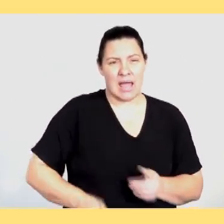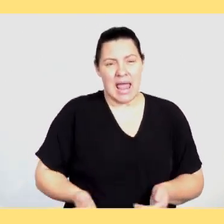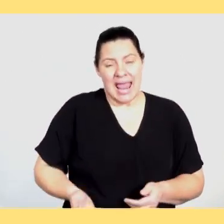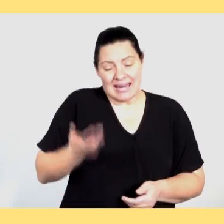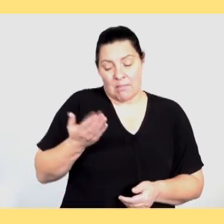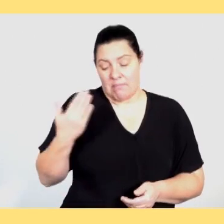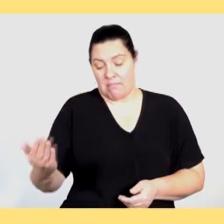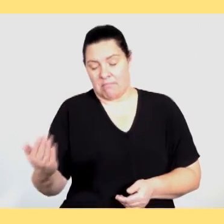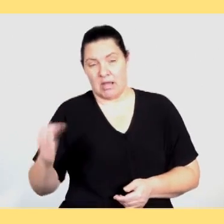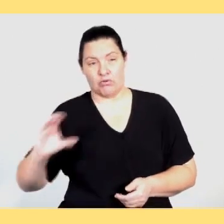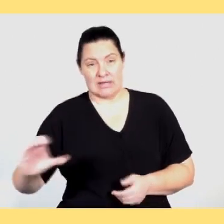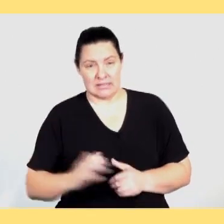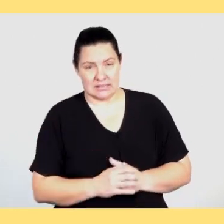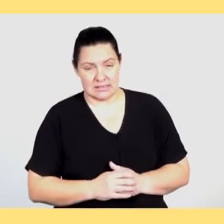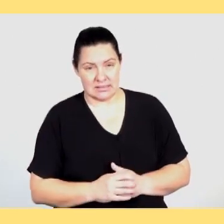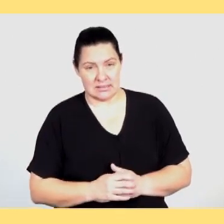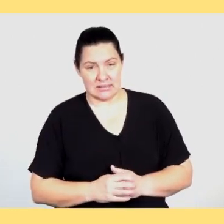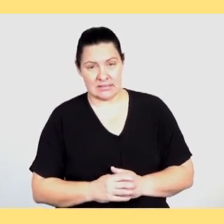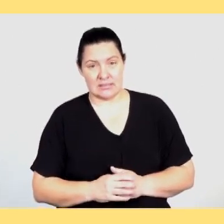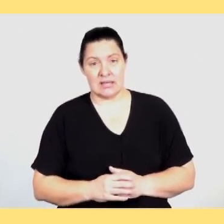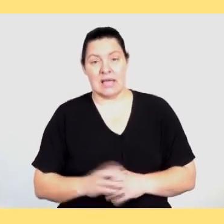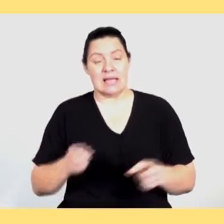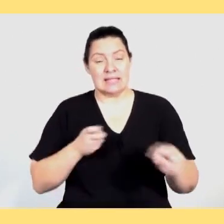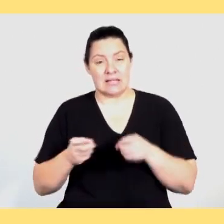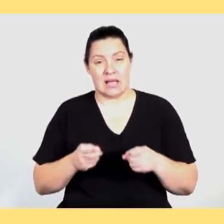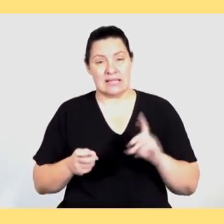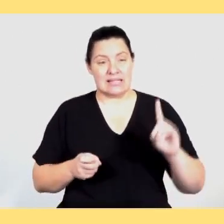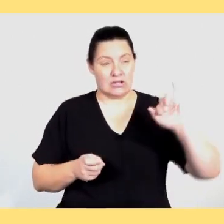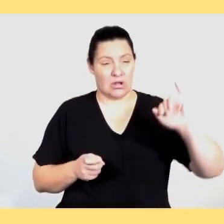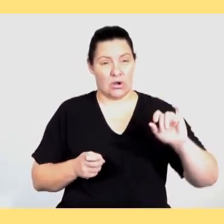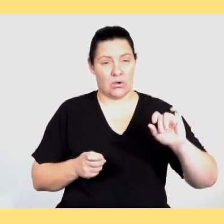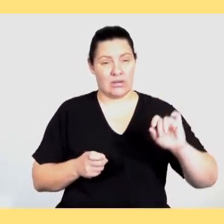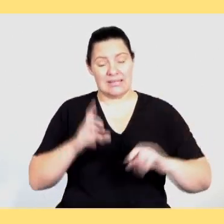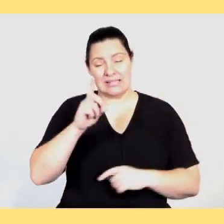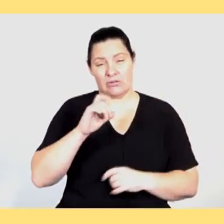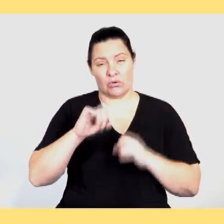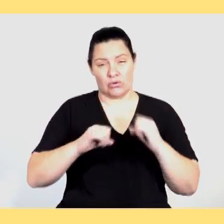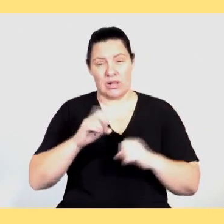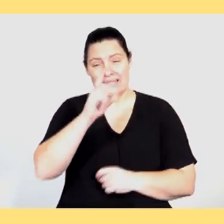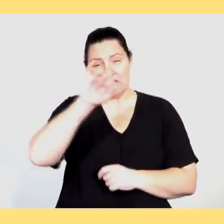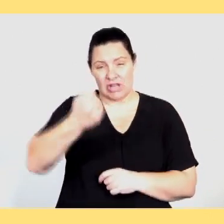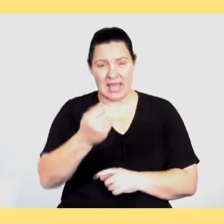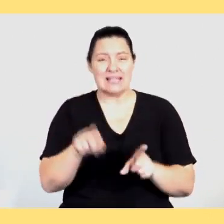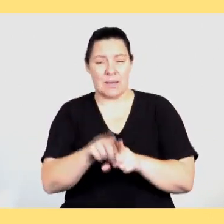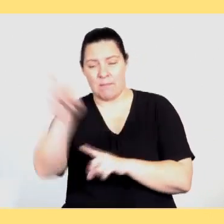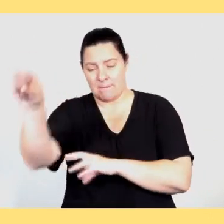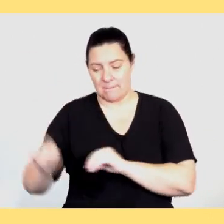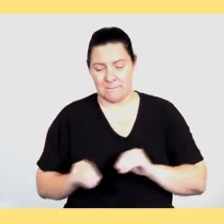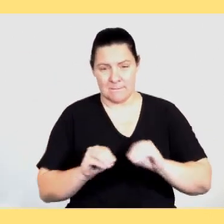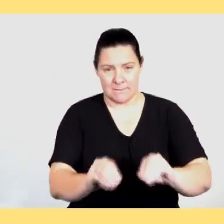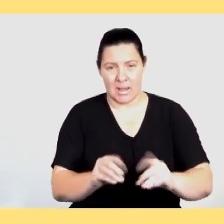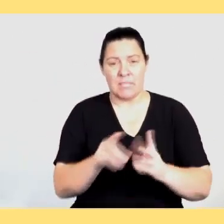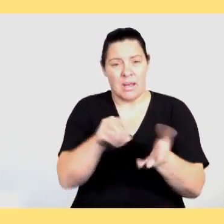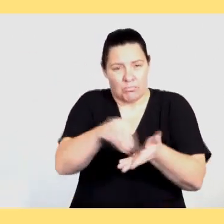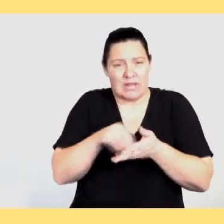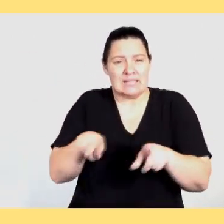increases on the credit side. So I'm going to say, debtors control, DJ. Remember, the same amount that I brought here is